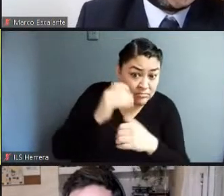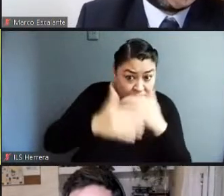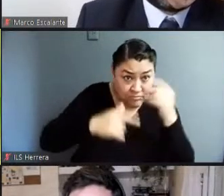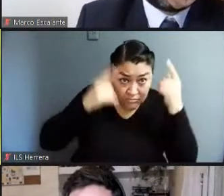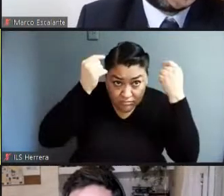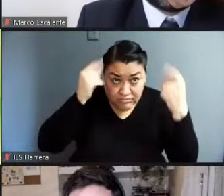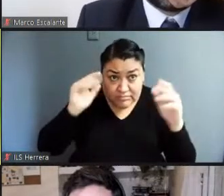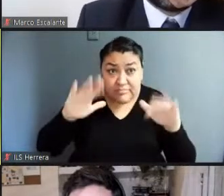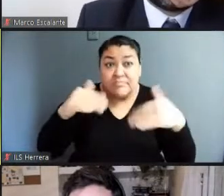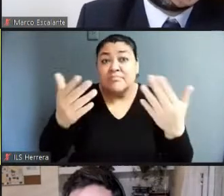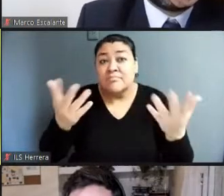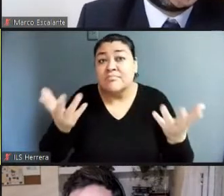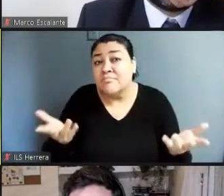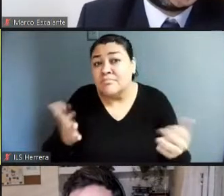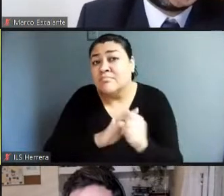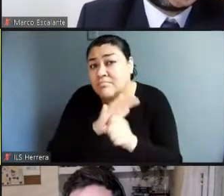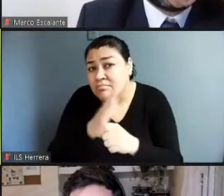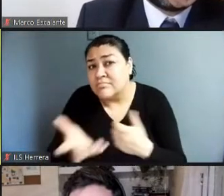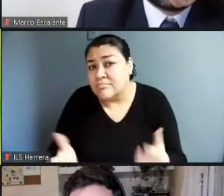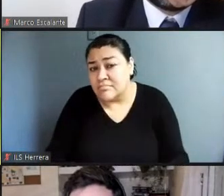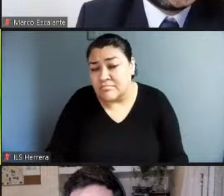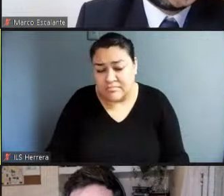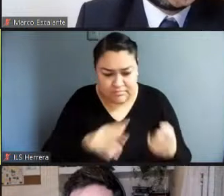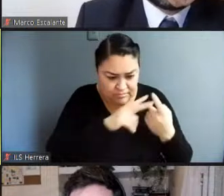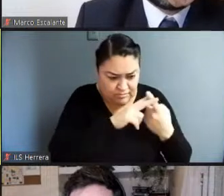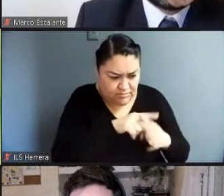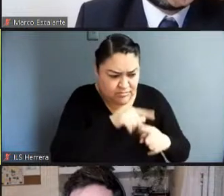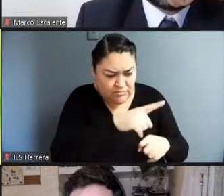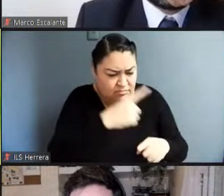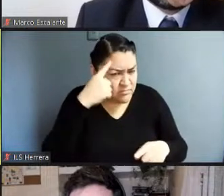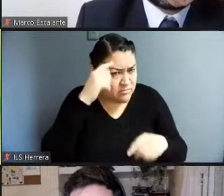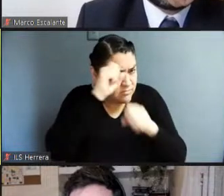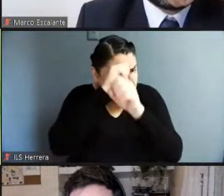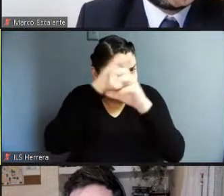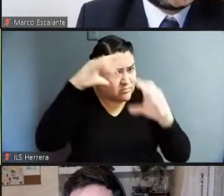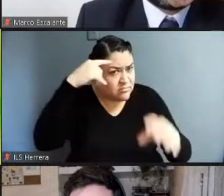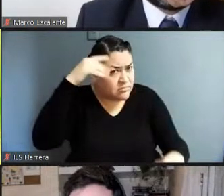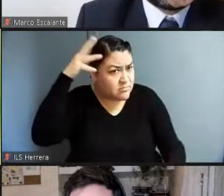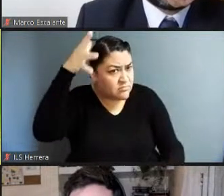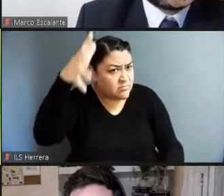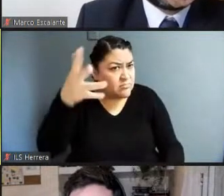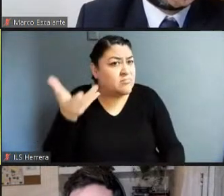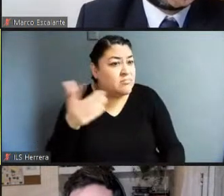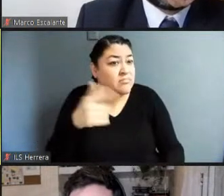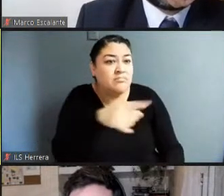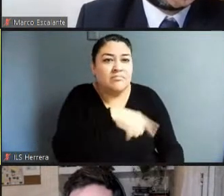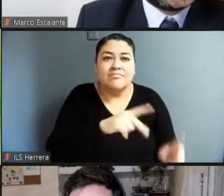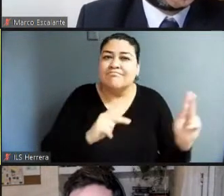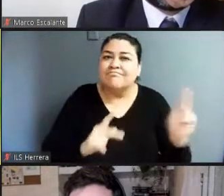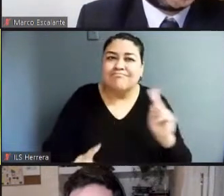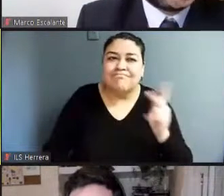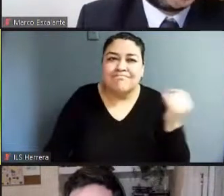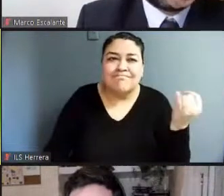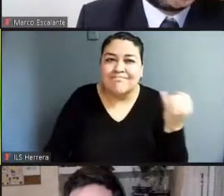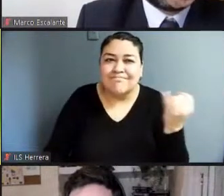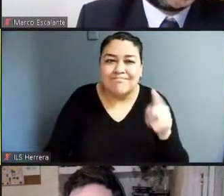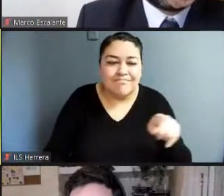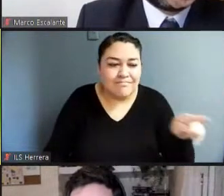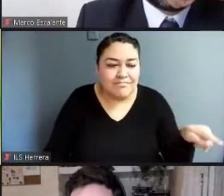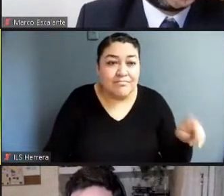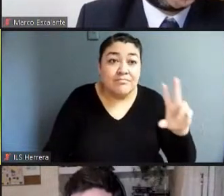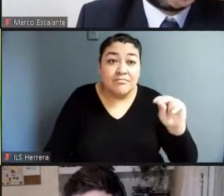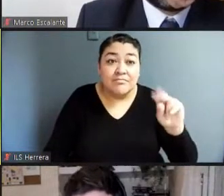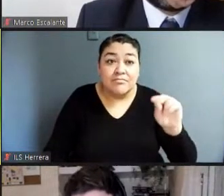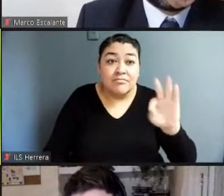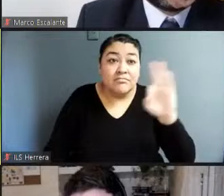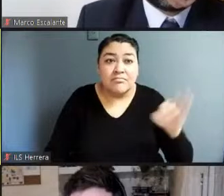of students from the beginning of first year of medical school. We asked them what are their